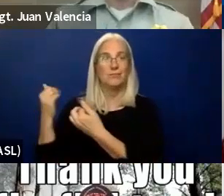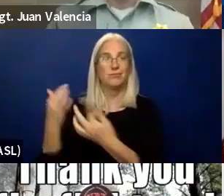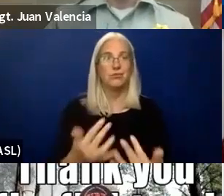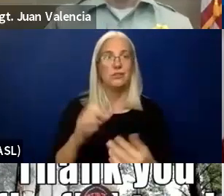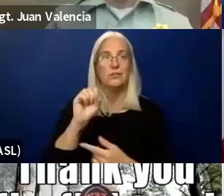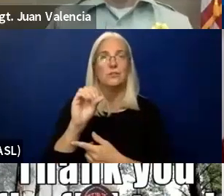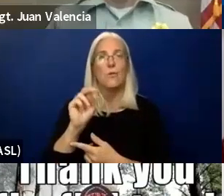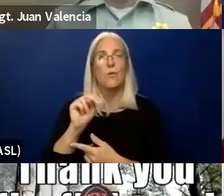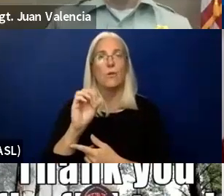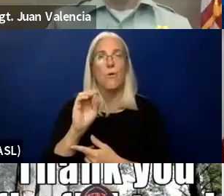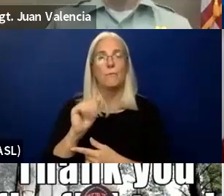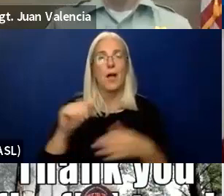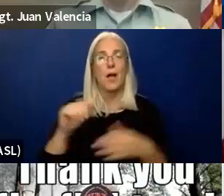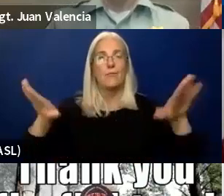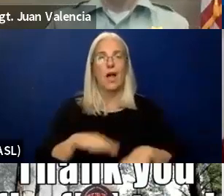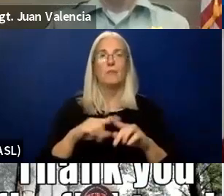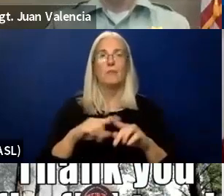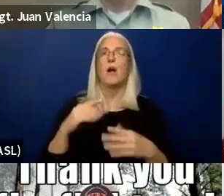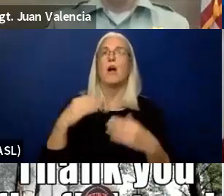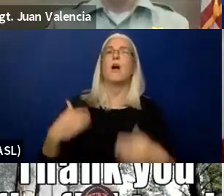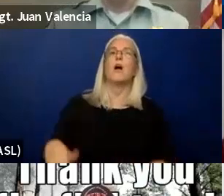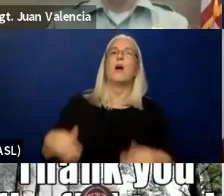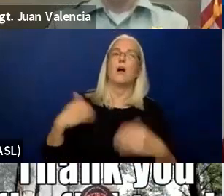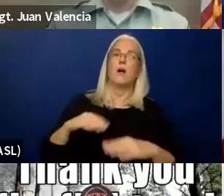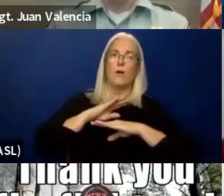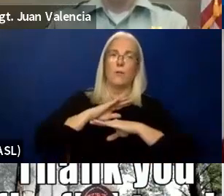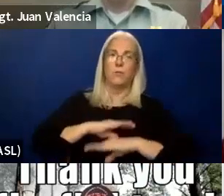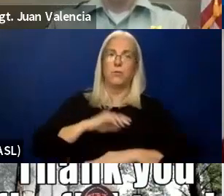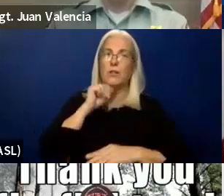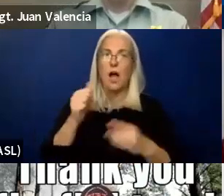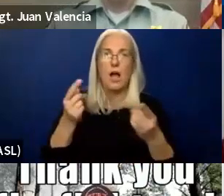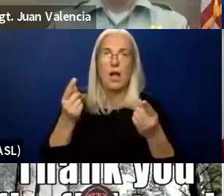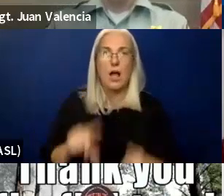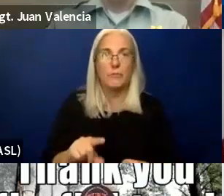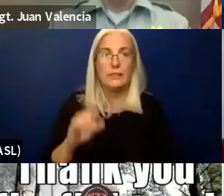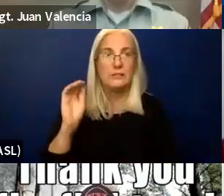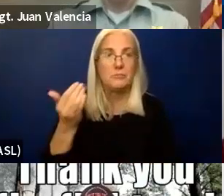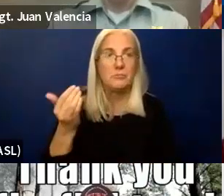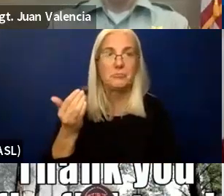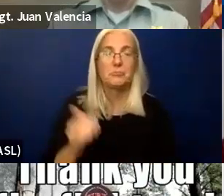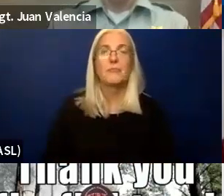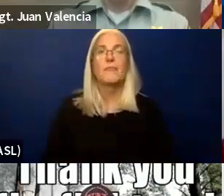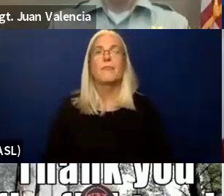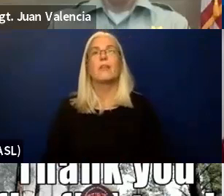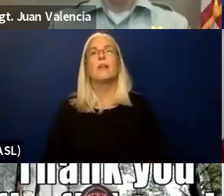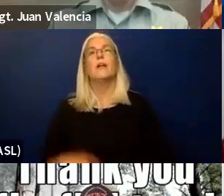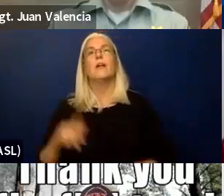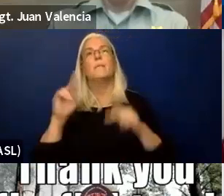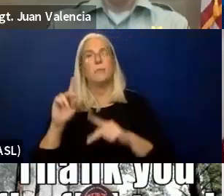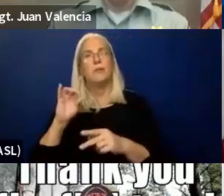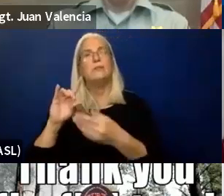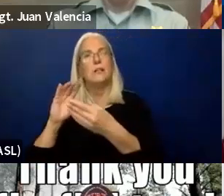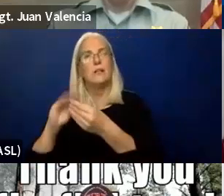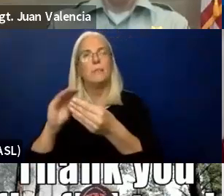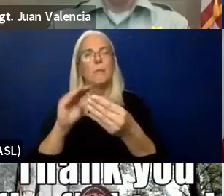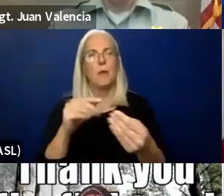happened. But I want to reiterate some of the comments made here today. I know from personal experience, it is so important